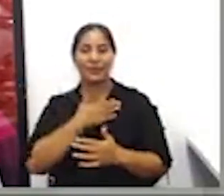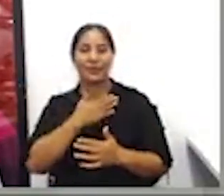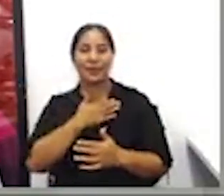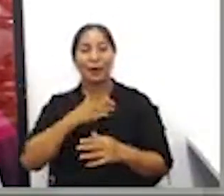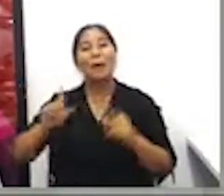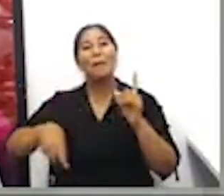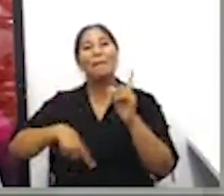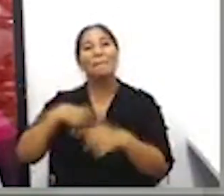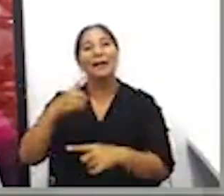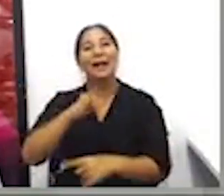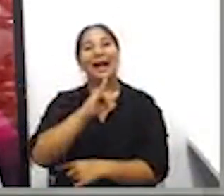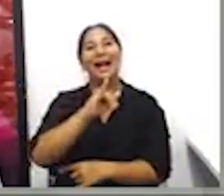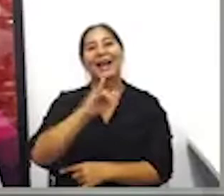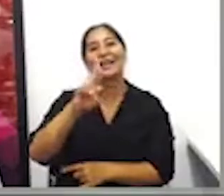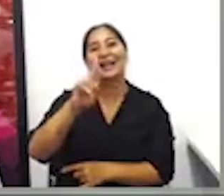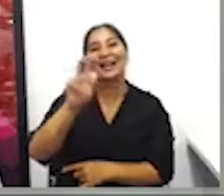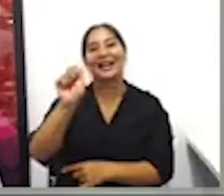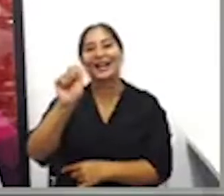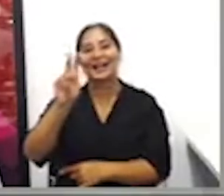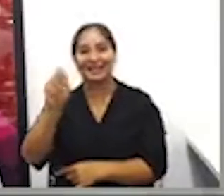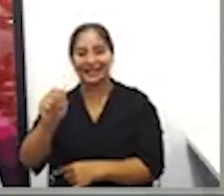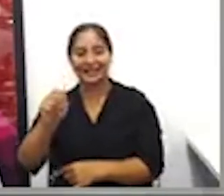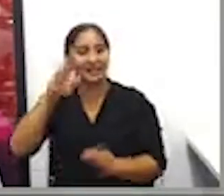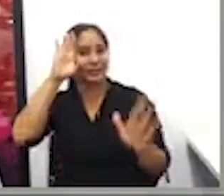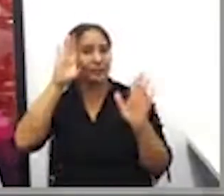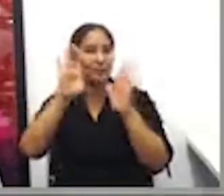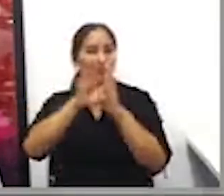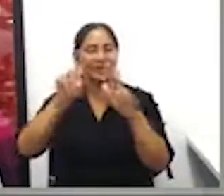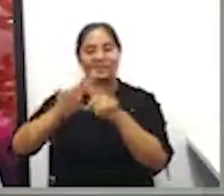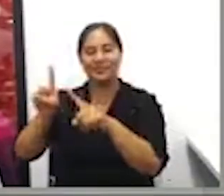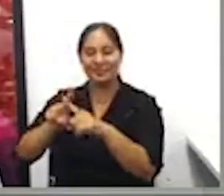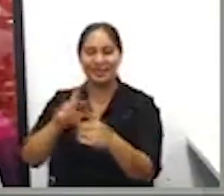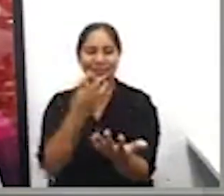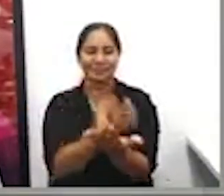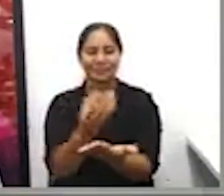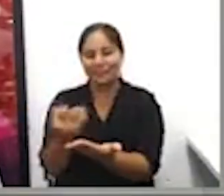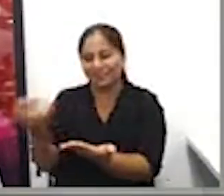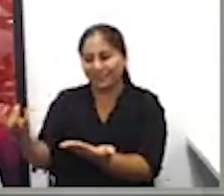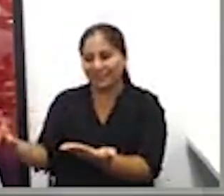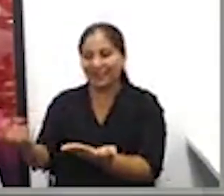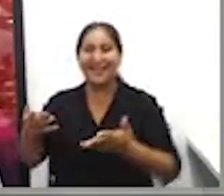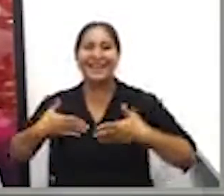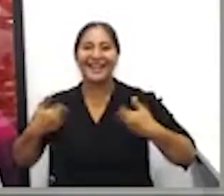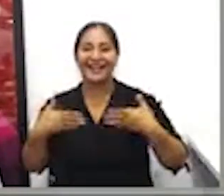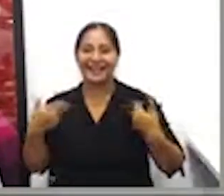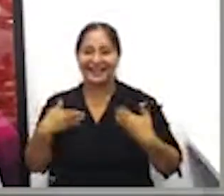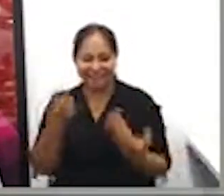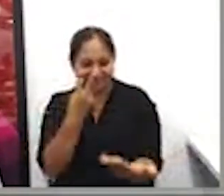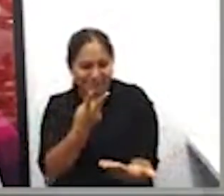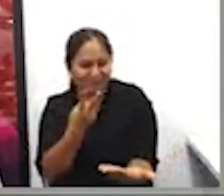So a lot of the cupcakes had little photographs of Silver Fox. It was very funny. It was just